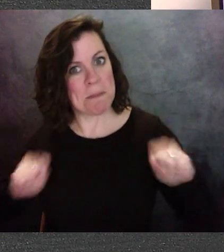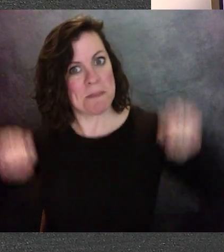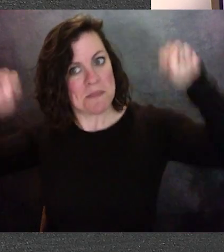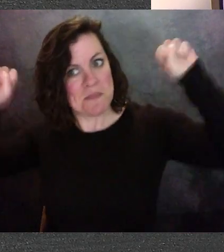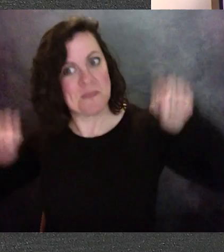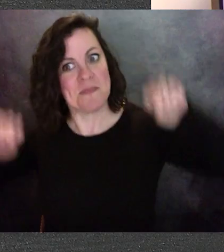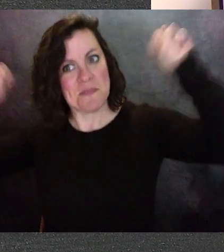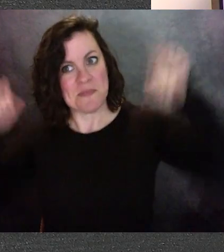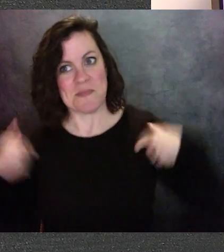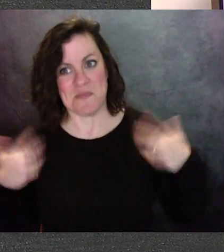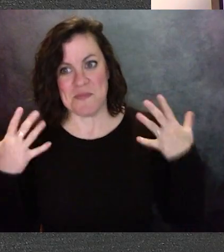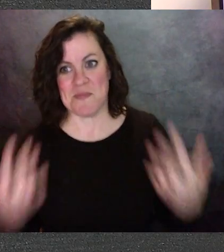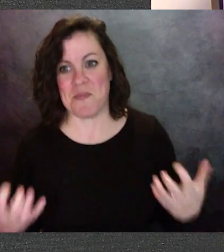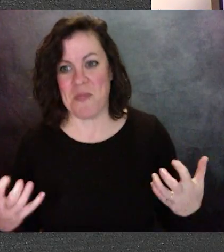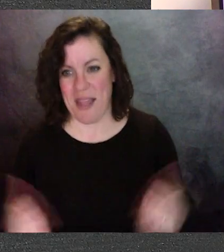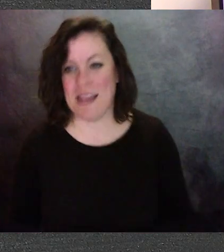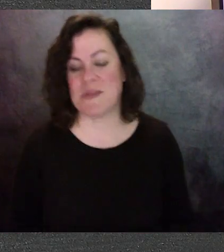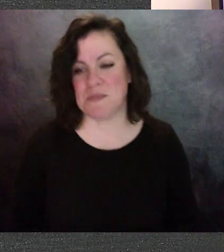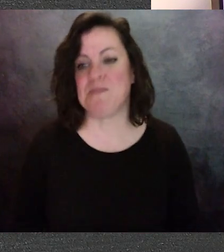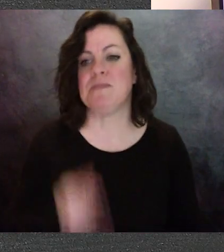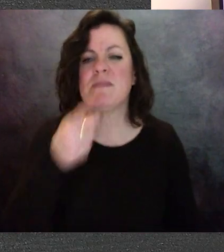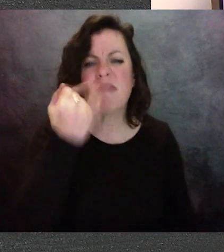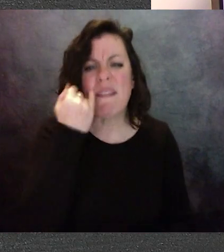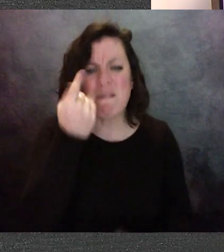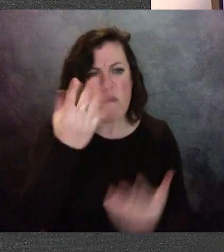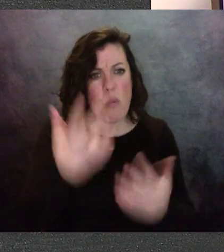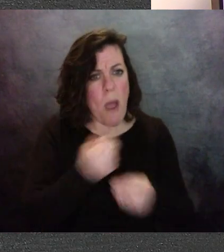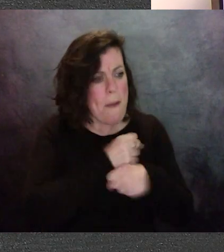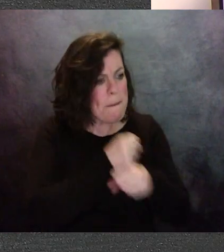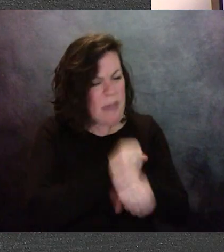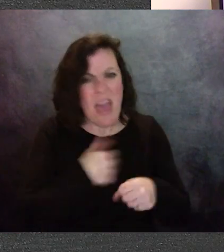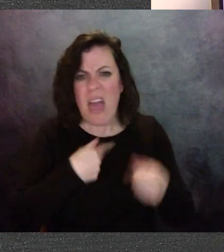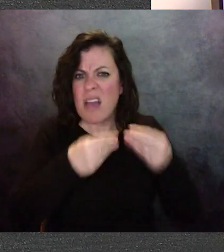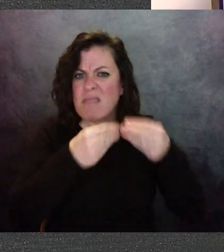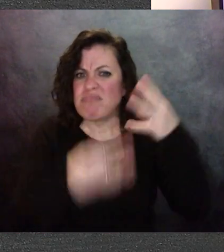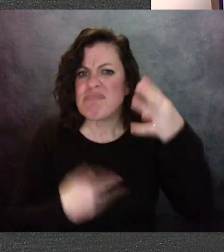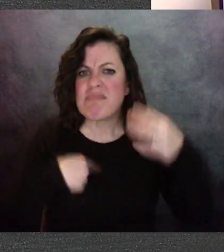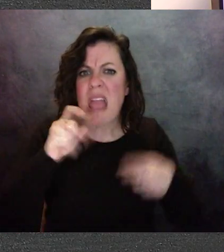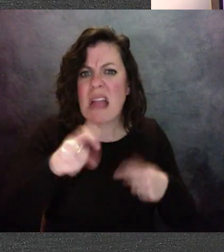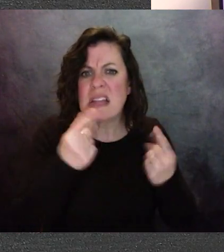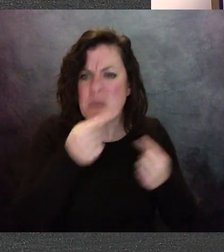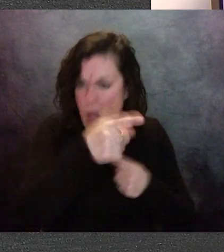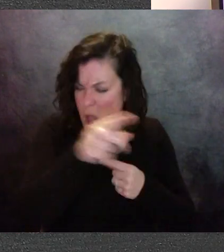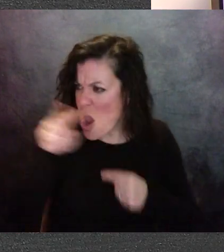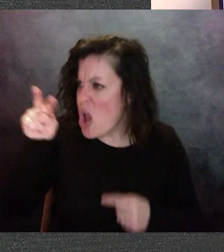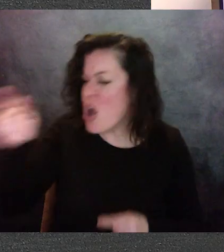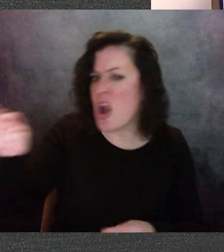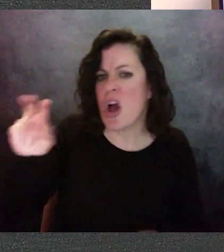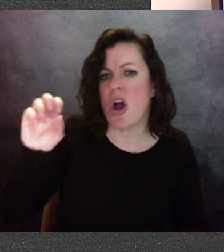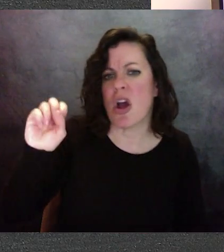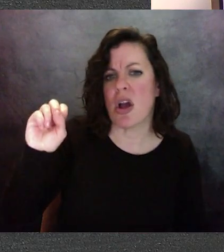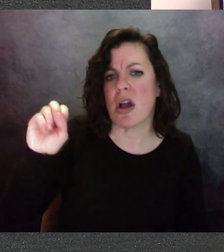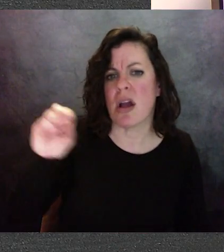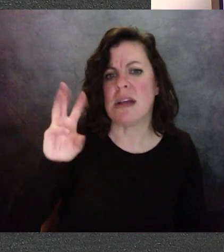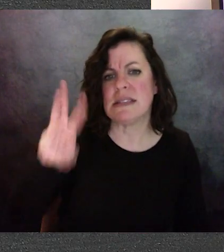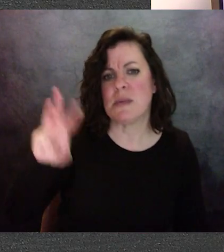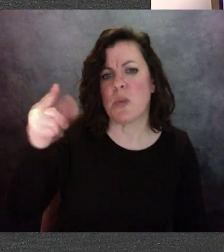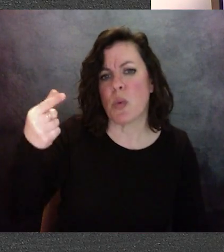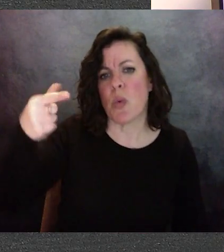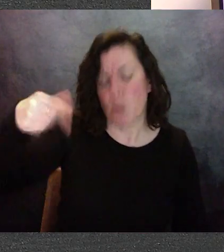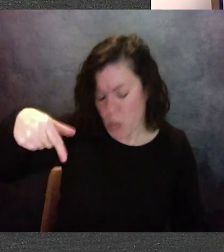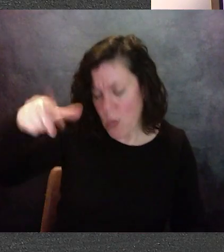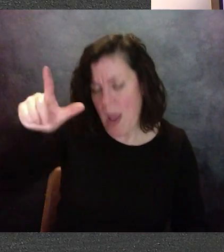go to Shape Up, make a necklace for yourself, throw your sneakers on, and let's get some exercise and shape up with